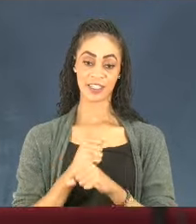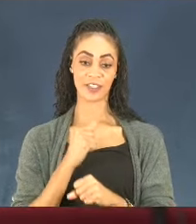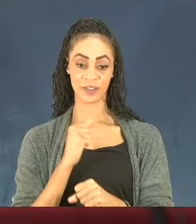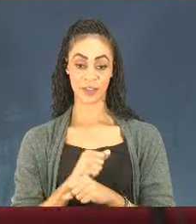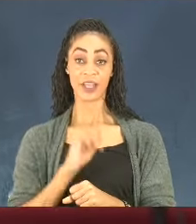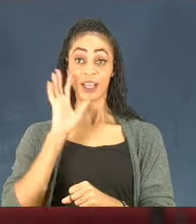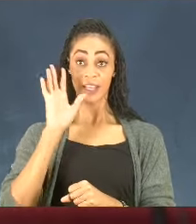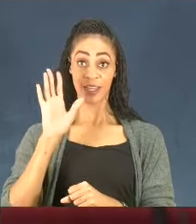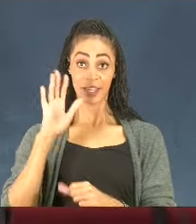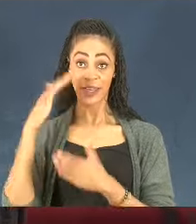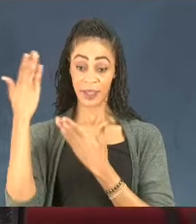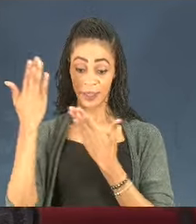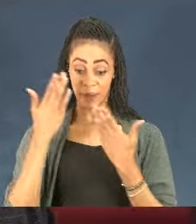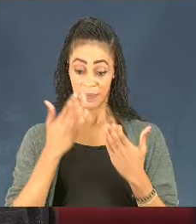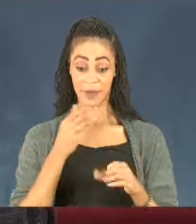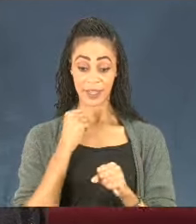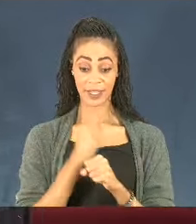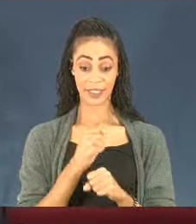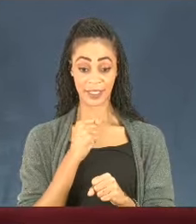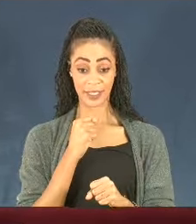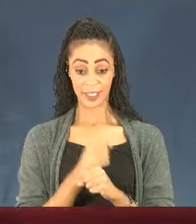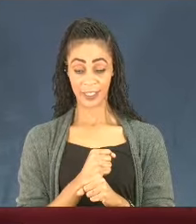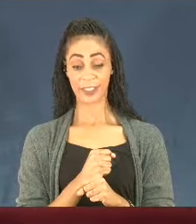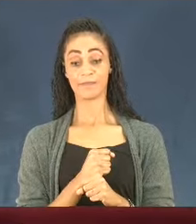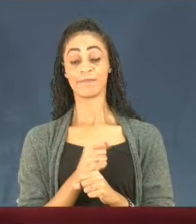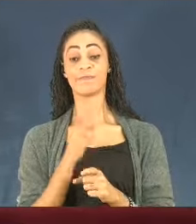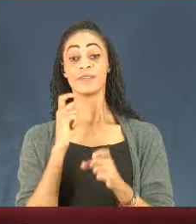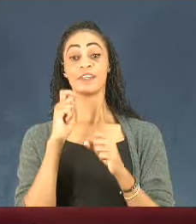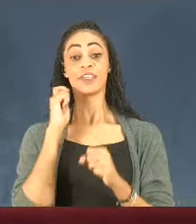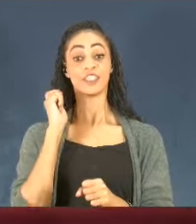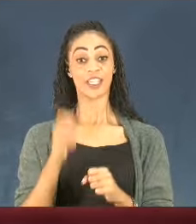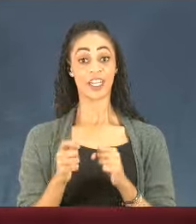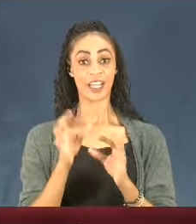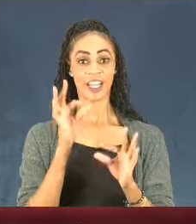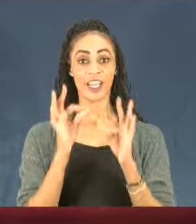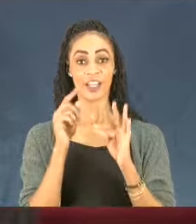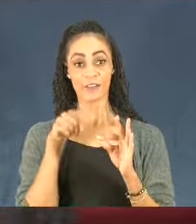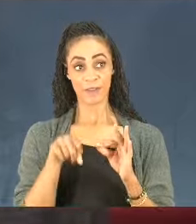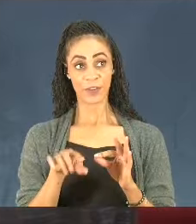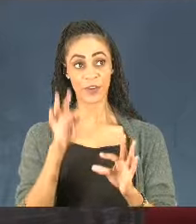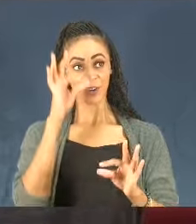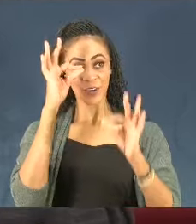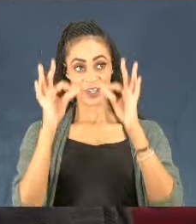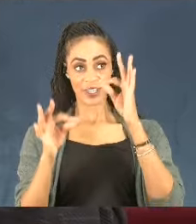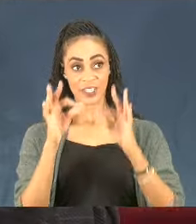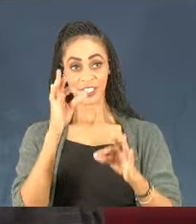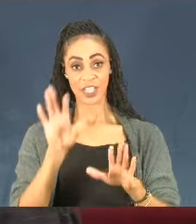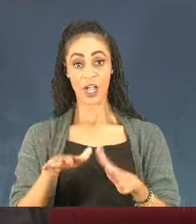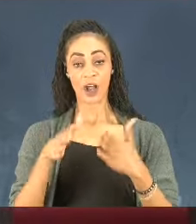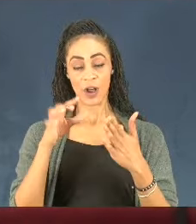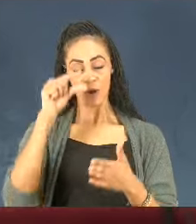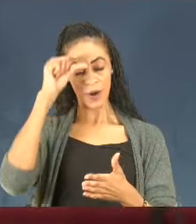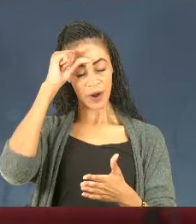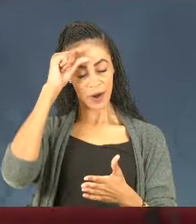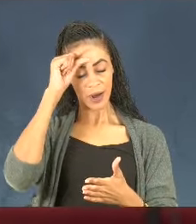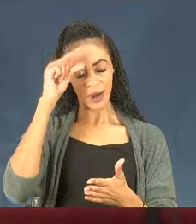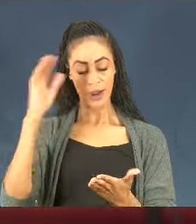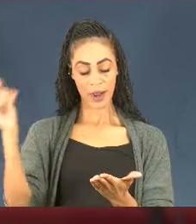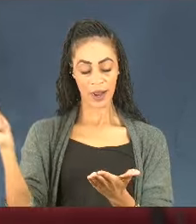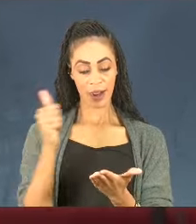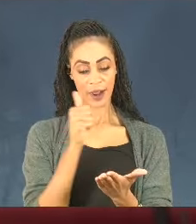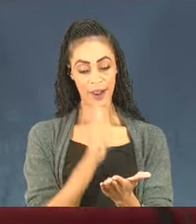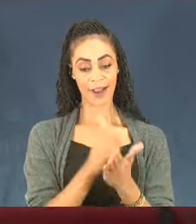bringing justice. Therefore, if you are a judge or a lawyer or a government official or a diplomat or a